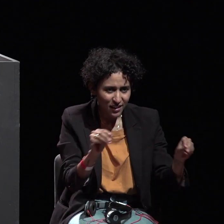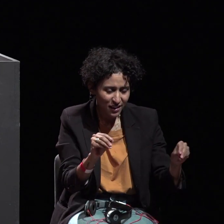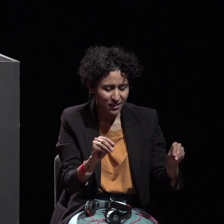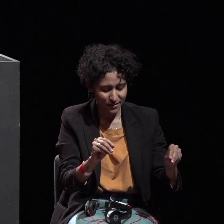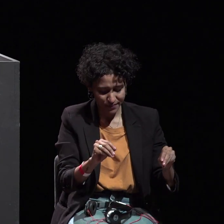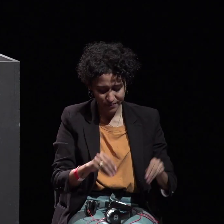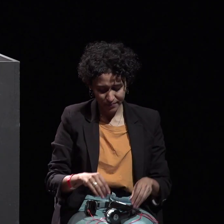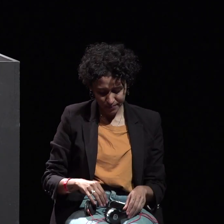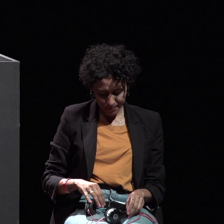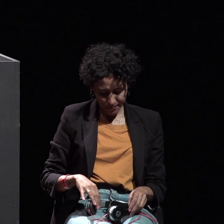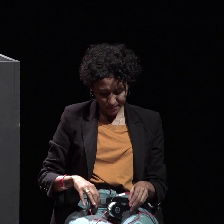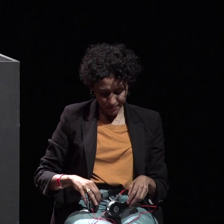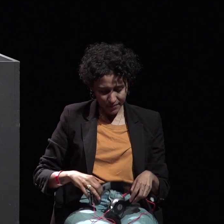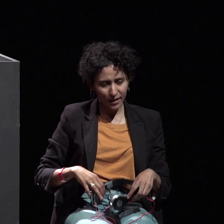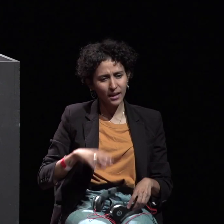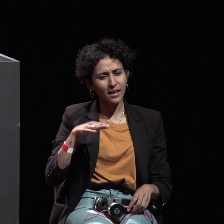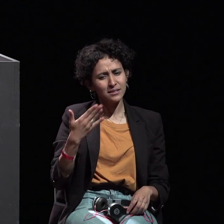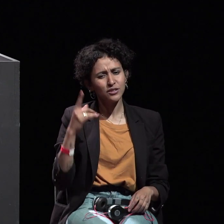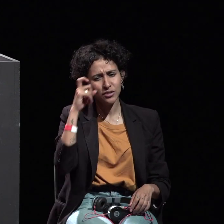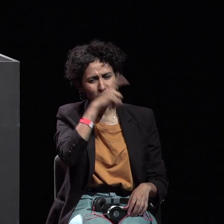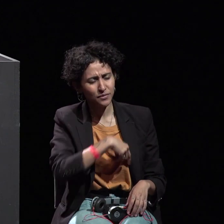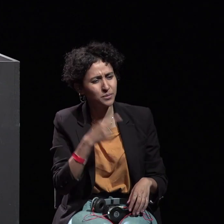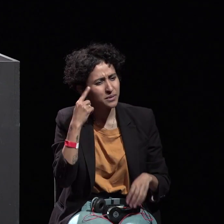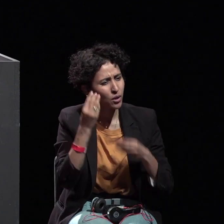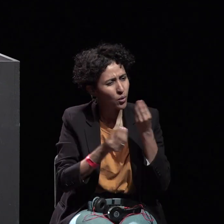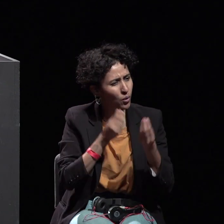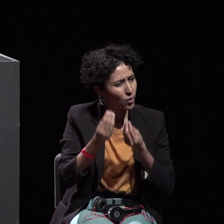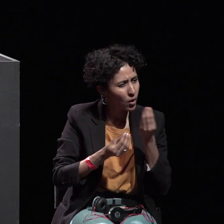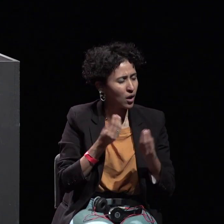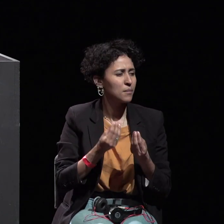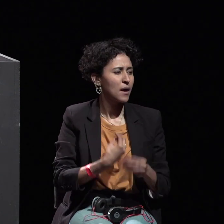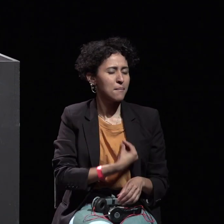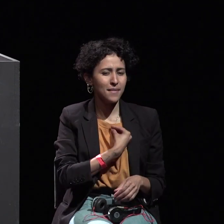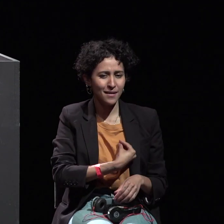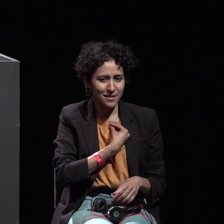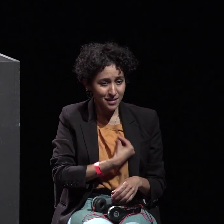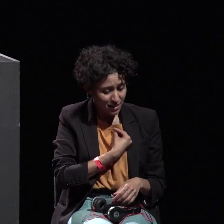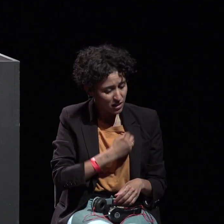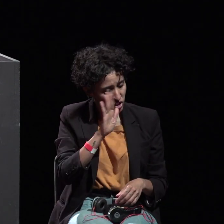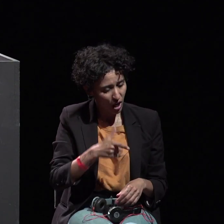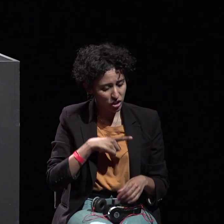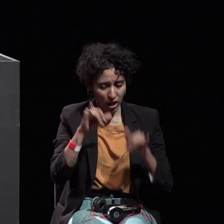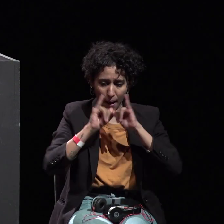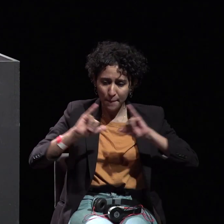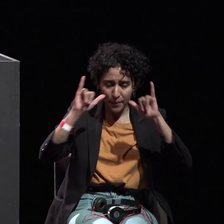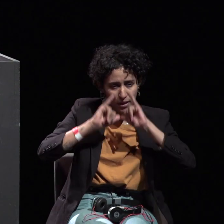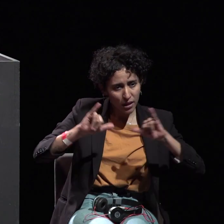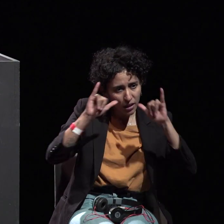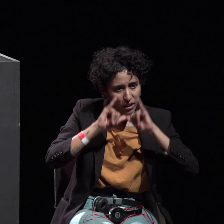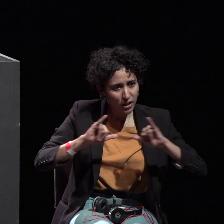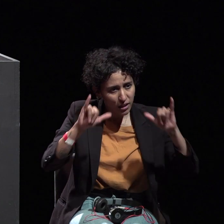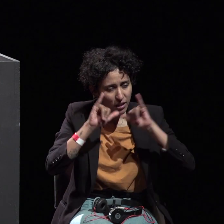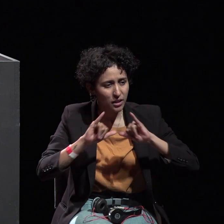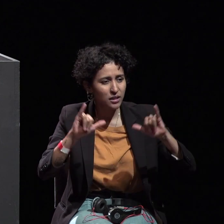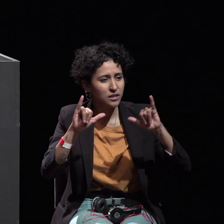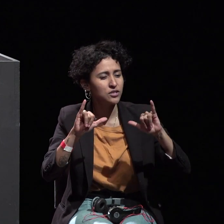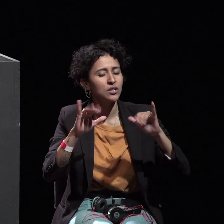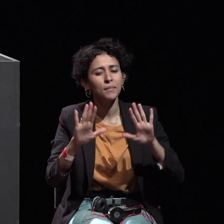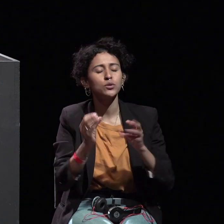core organizers of Occupy Wall Street, their presence was often erased in the media, which operates as an extension of the